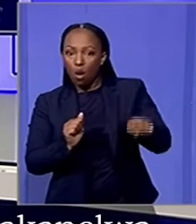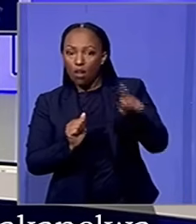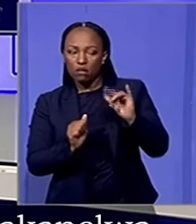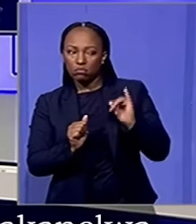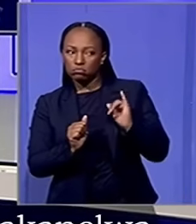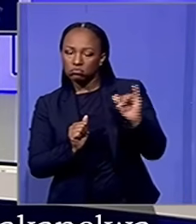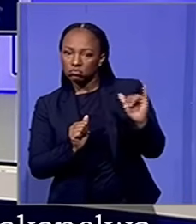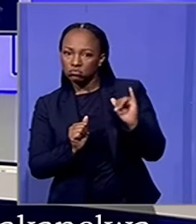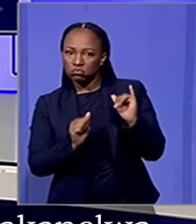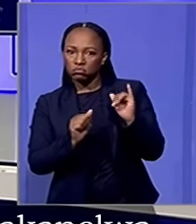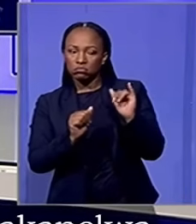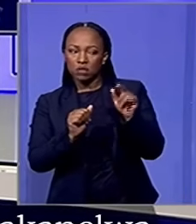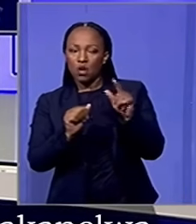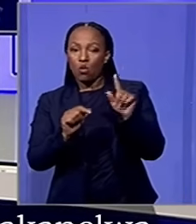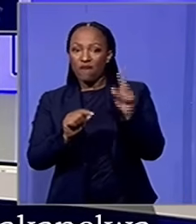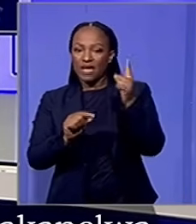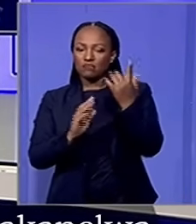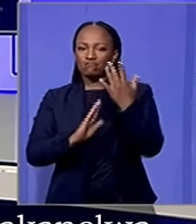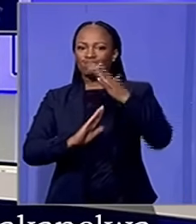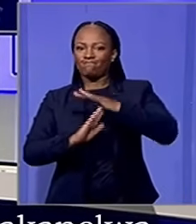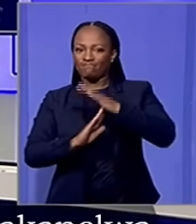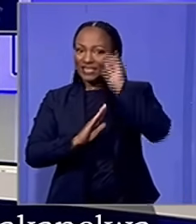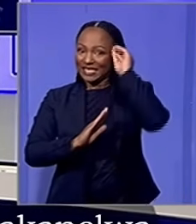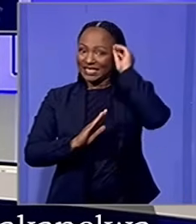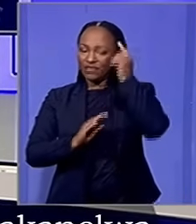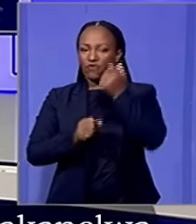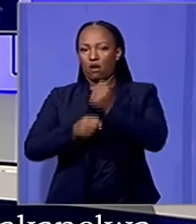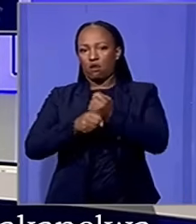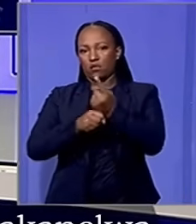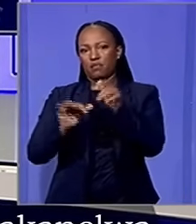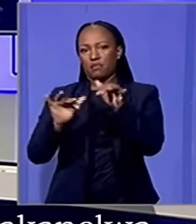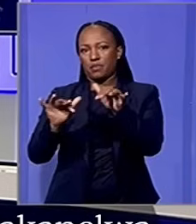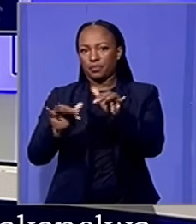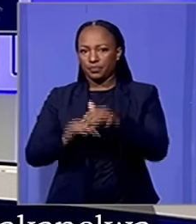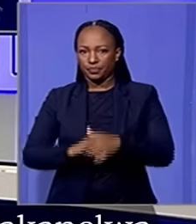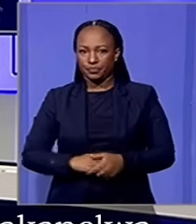gomme e bea dikgahlagelo tša badudi ba Gauteng pele.